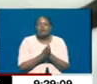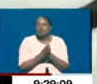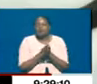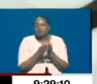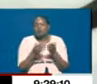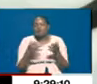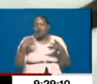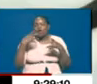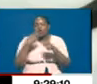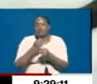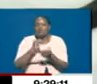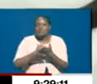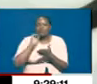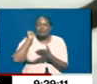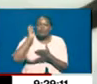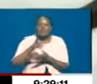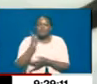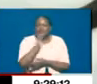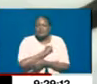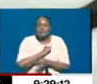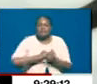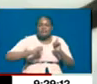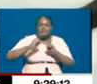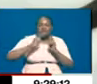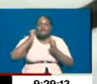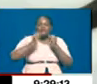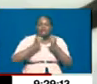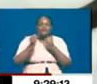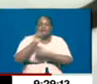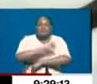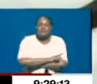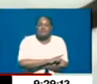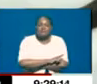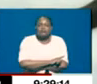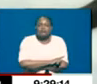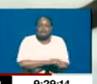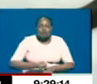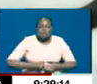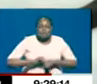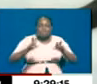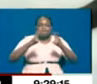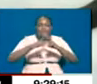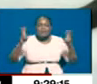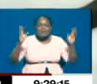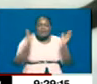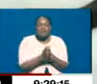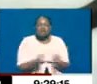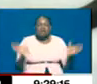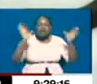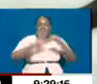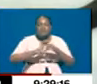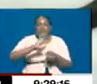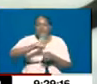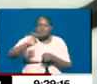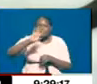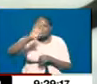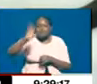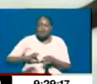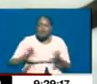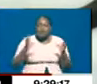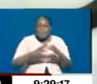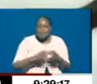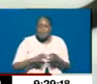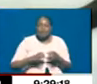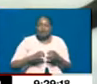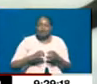that they will indeed complete their journey in 55 days, spreading the word of peace and unity across the East African community. The riders, who